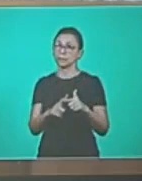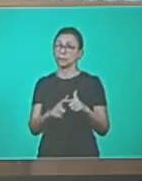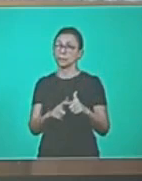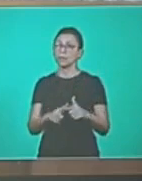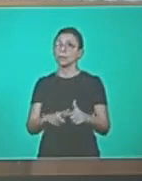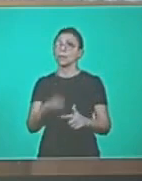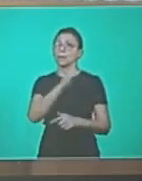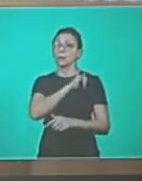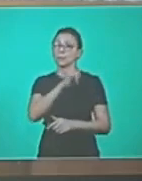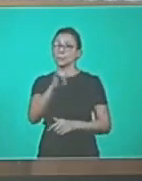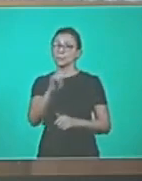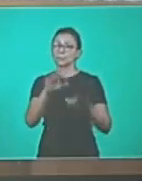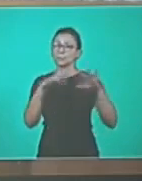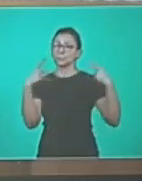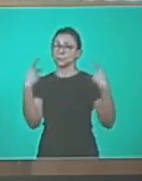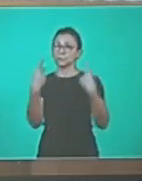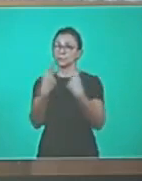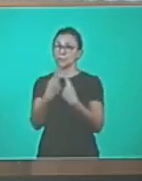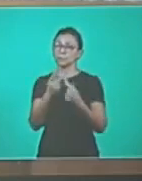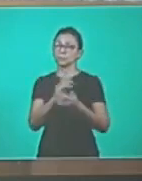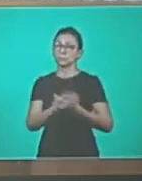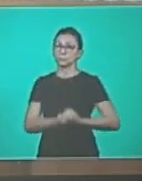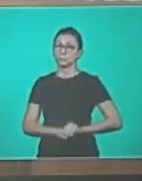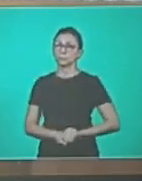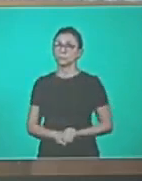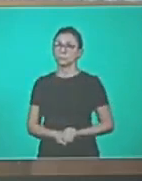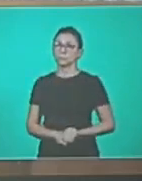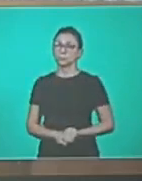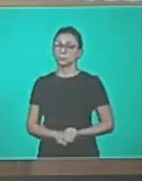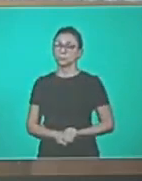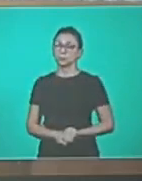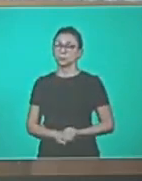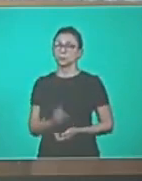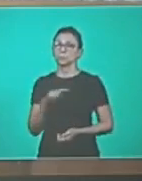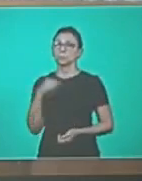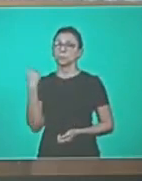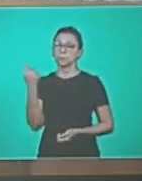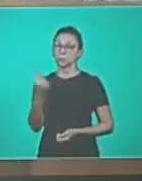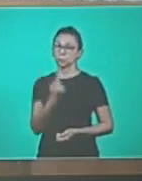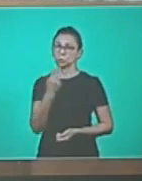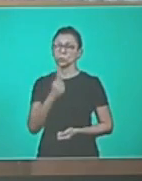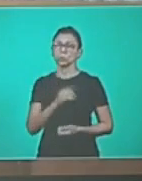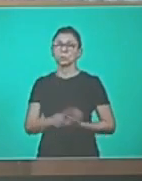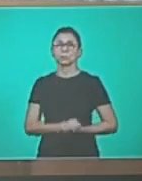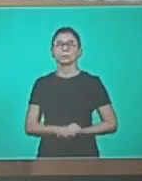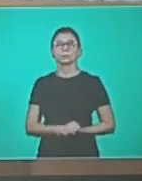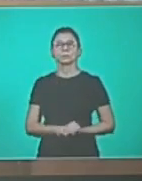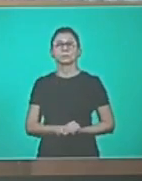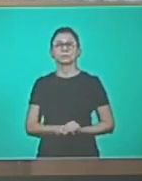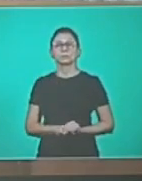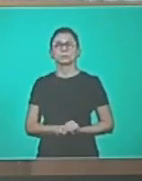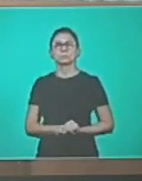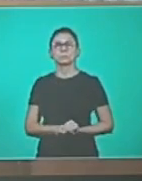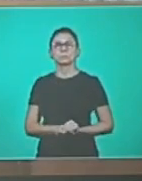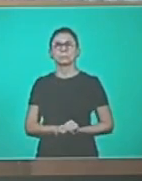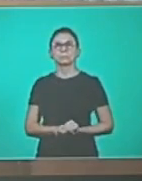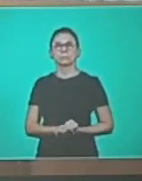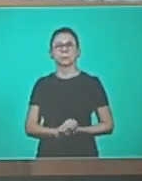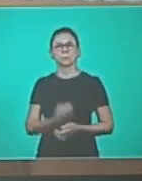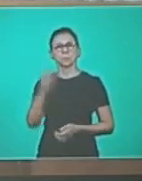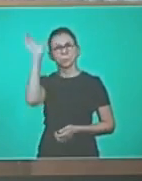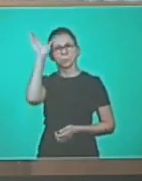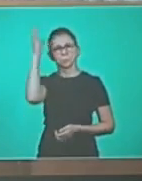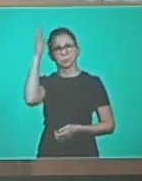what we have as a line of conduct, ethics, so we need to be watching